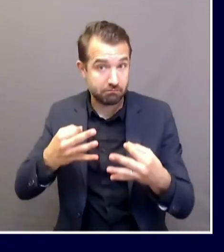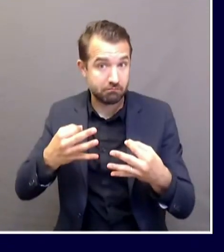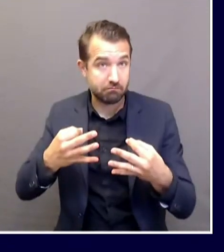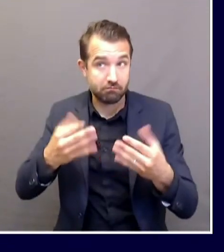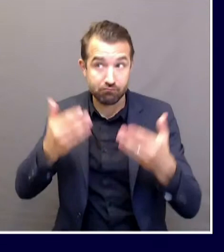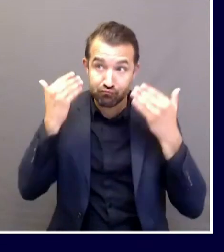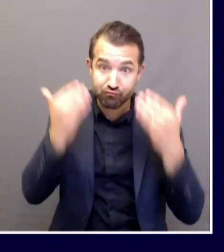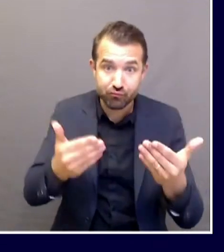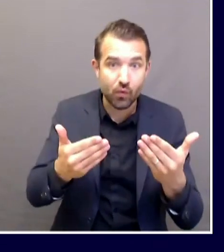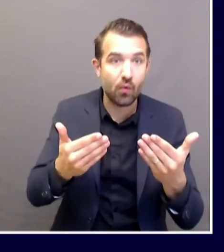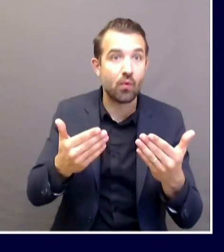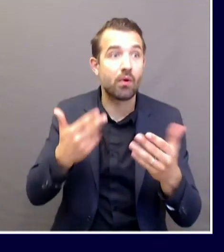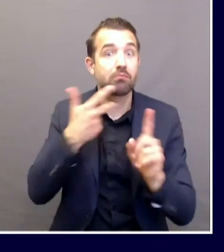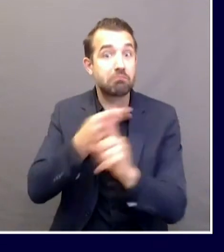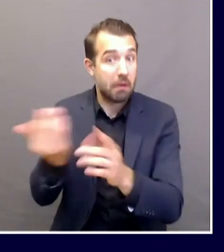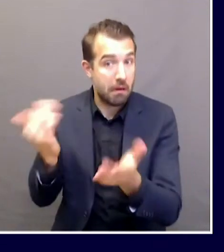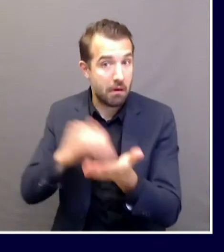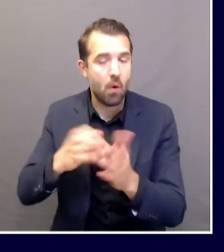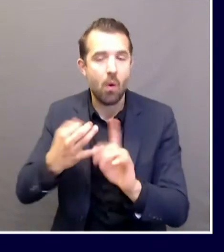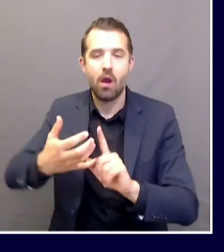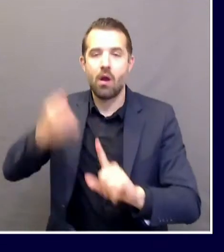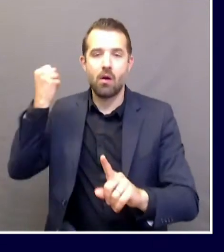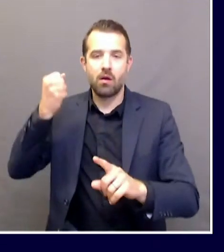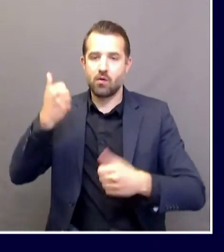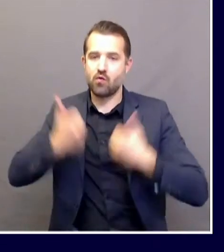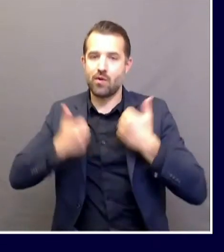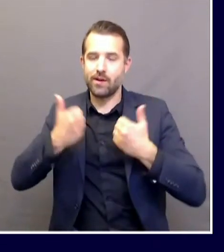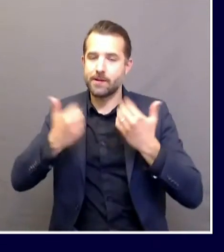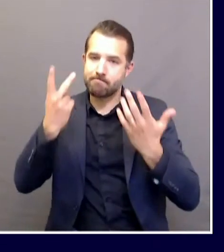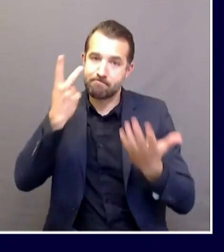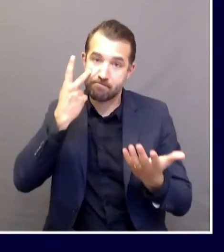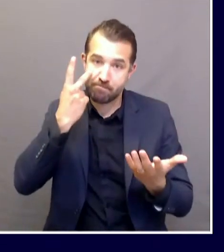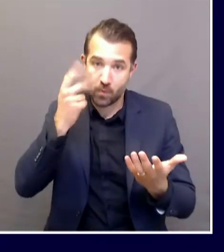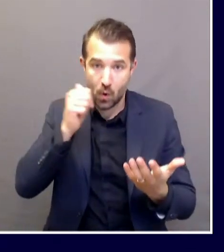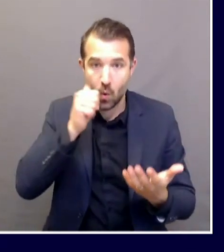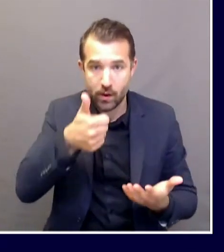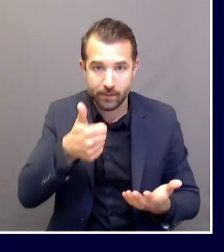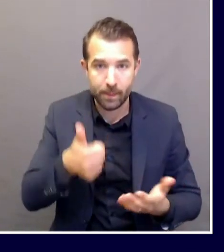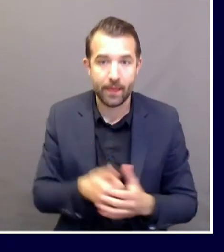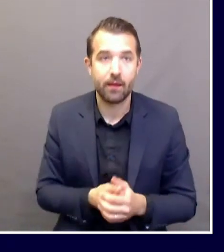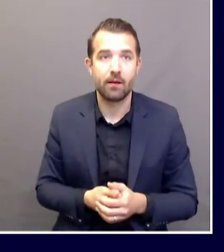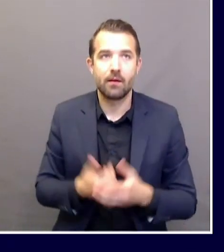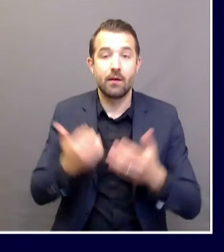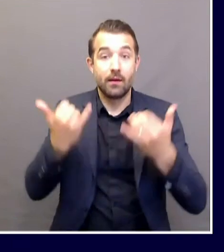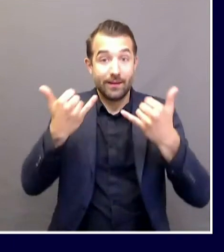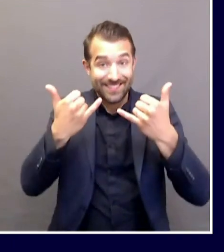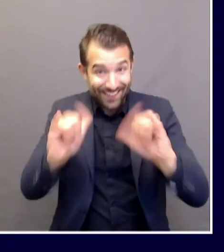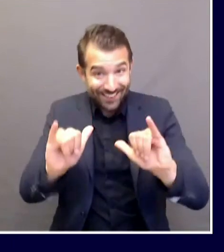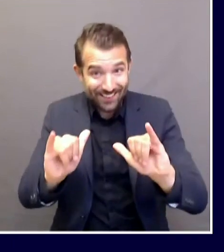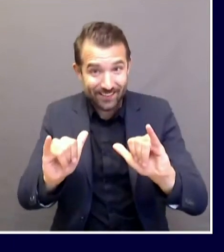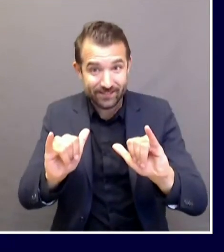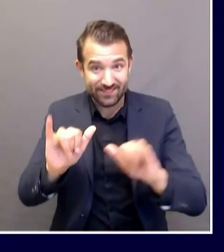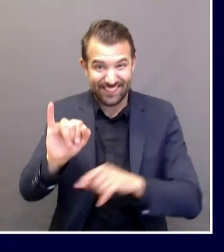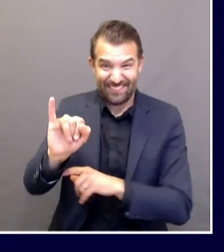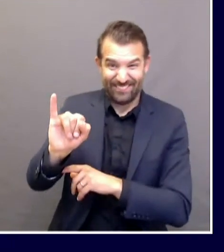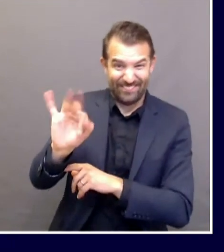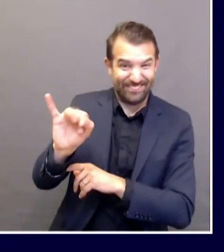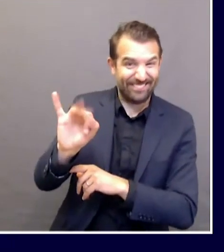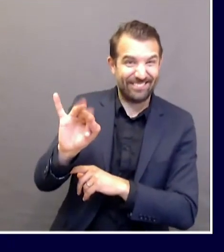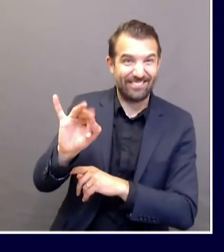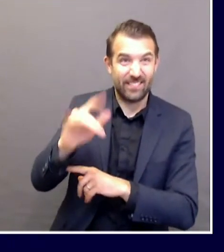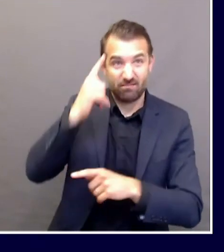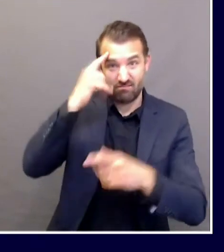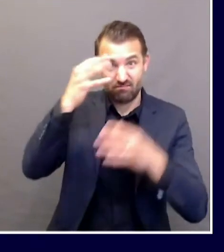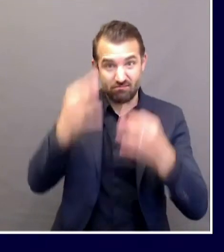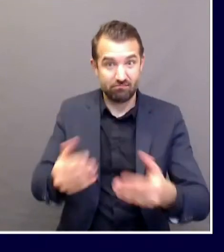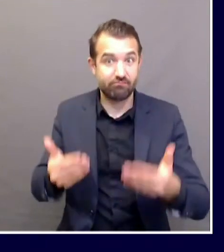official action taken by the principals at the FDA and the CDC. If they officially, in turn, lift the pause, then we